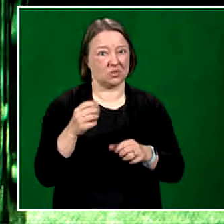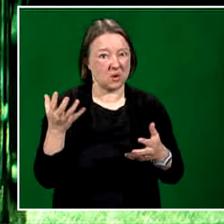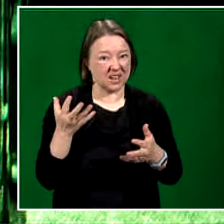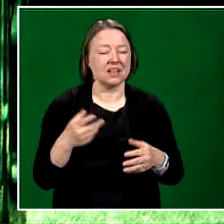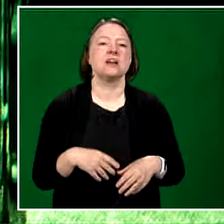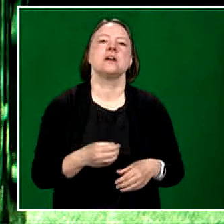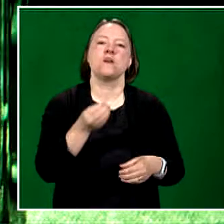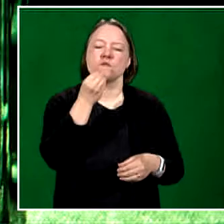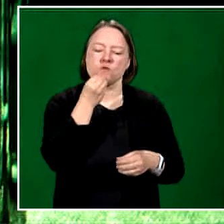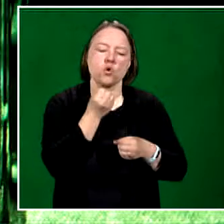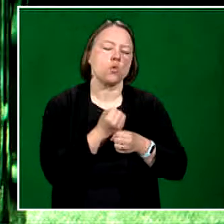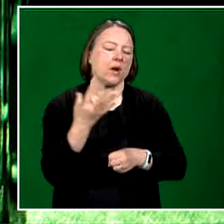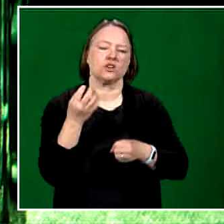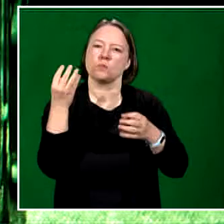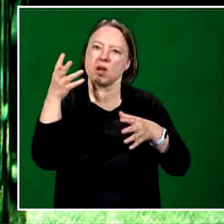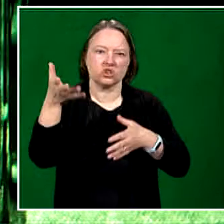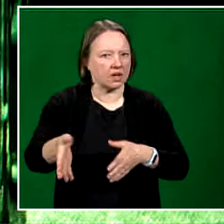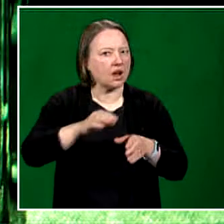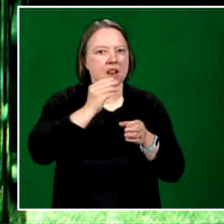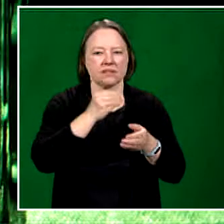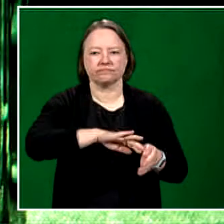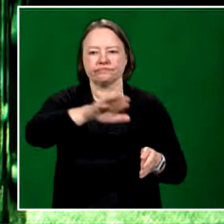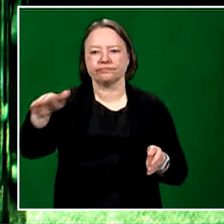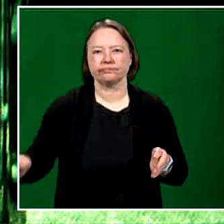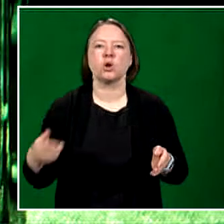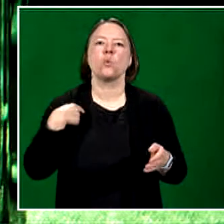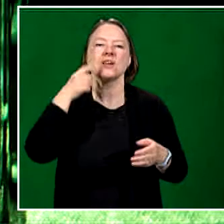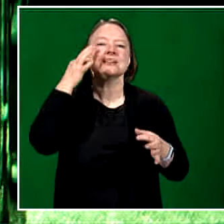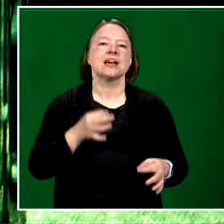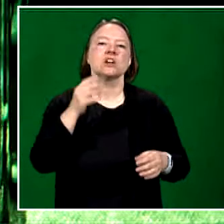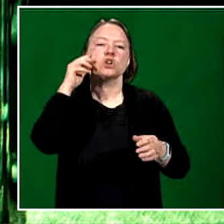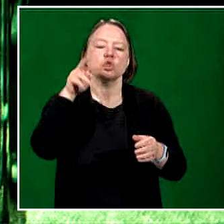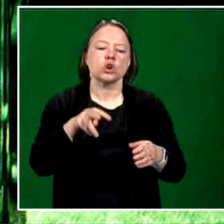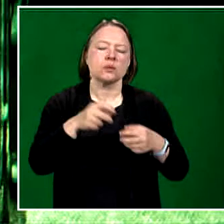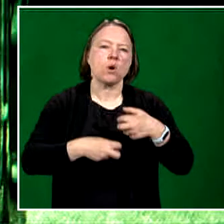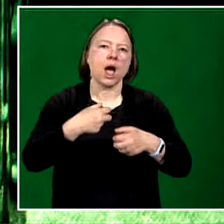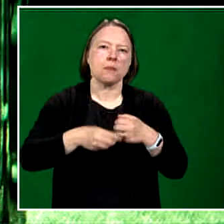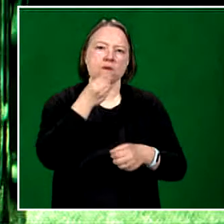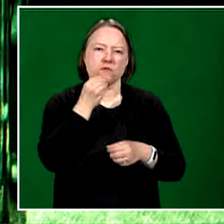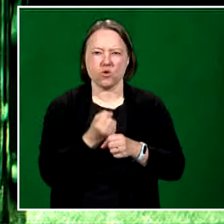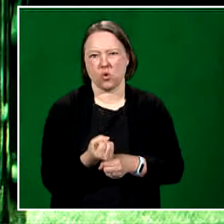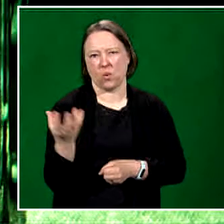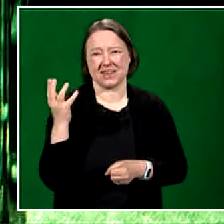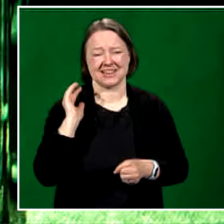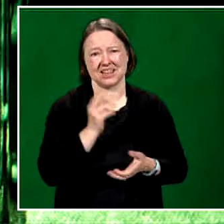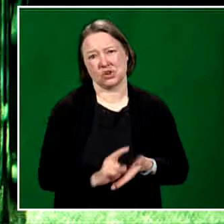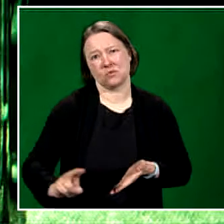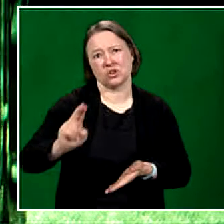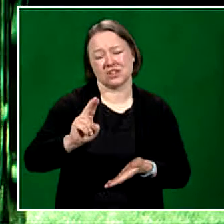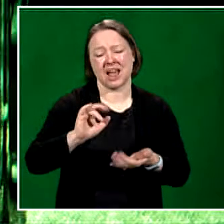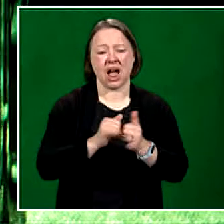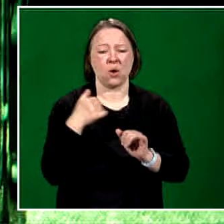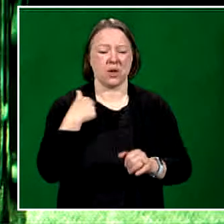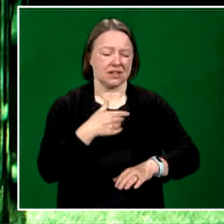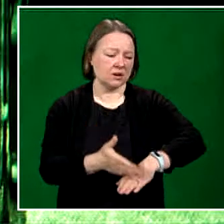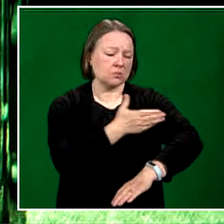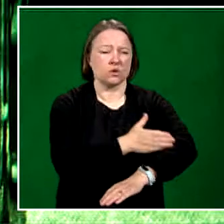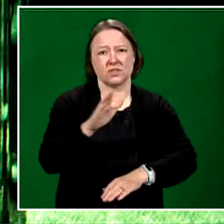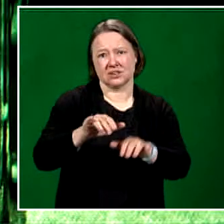waste. We decided to look at the problem of food waste at universities and how we can better their current systems.